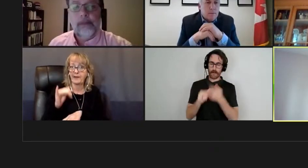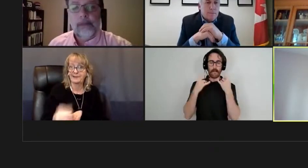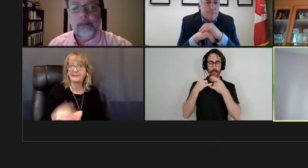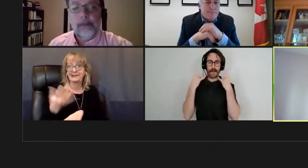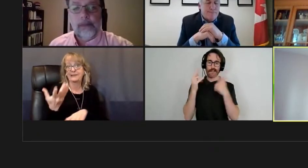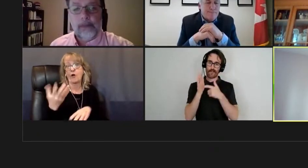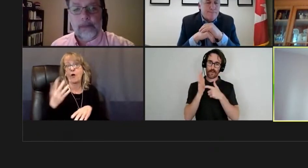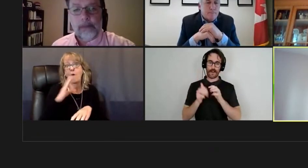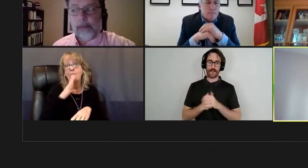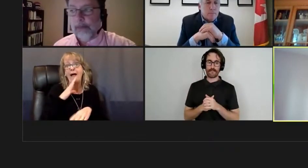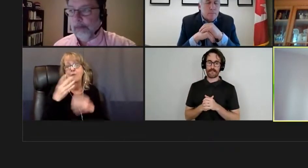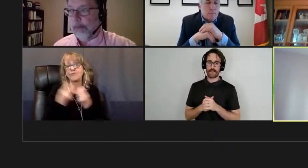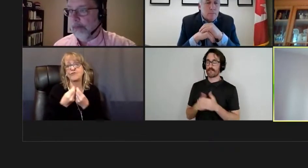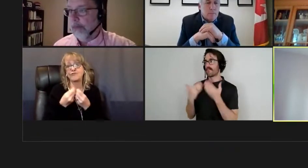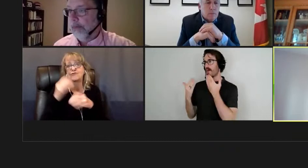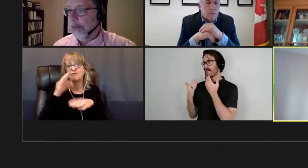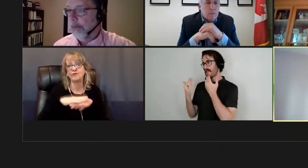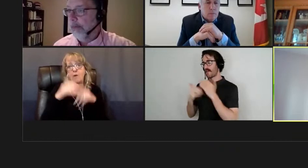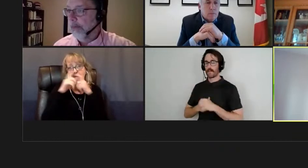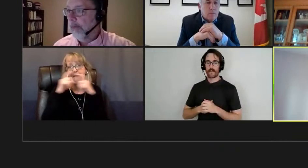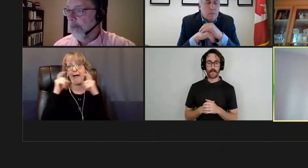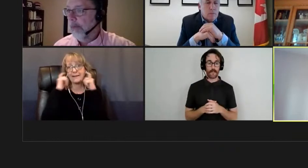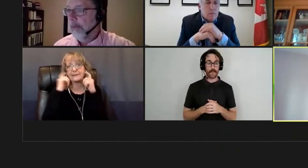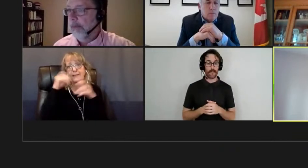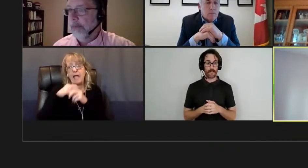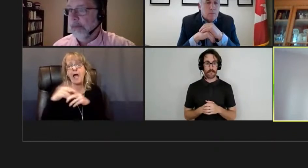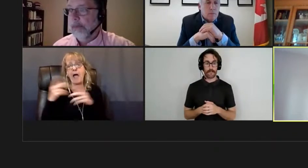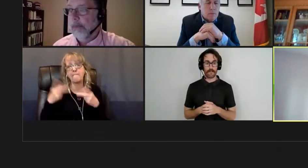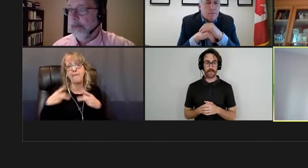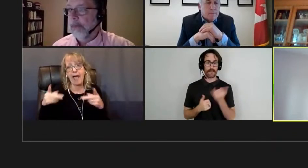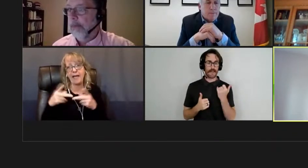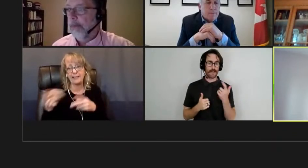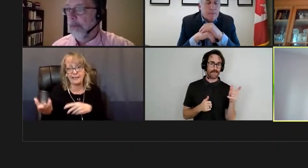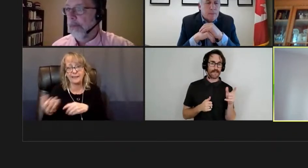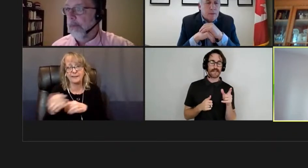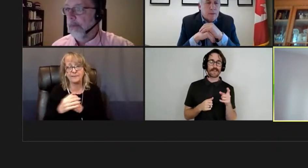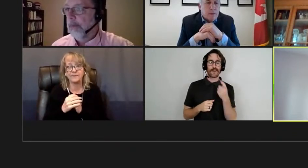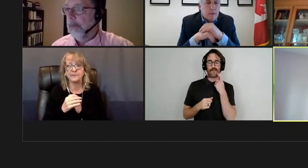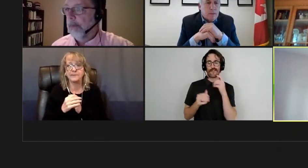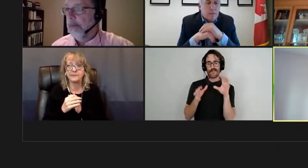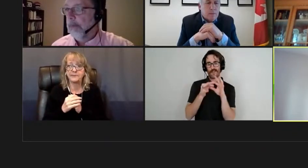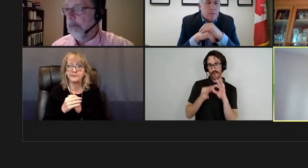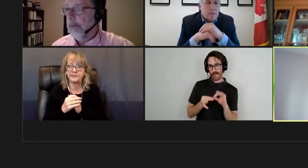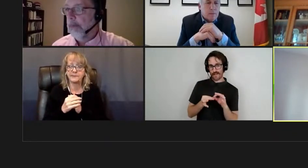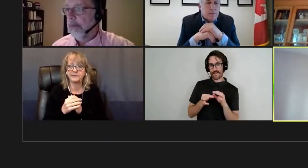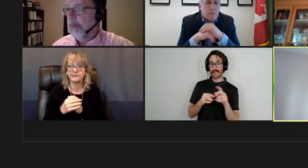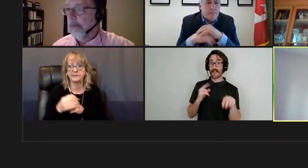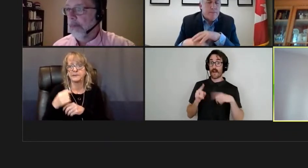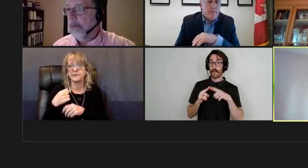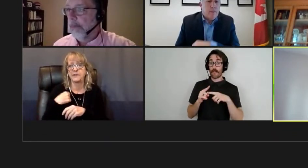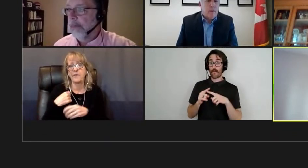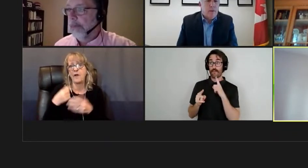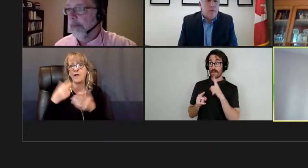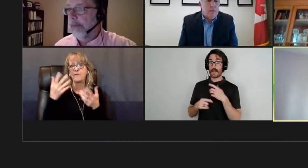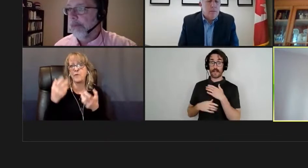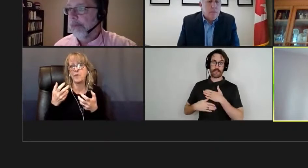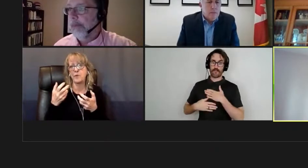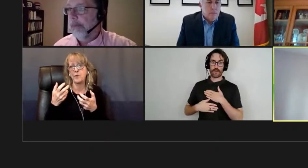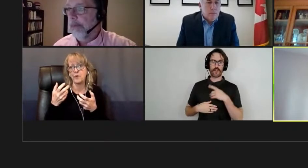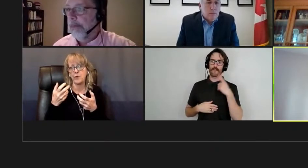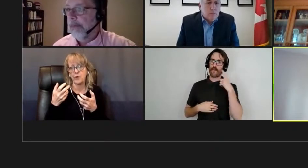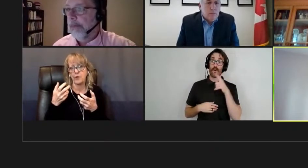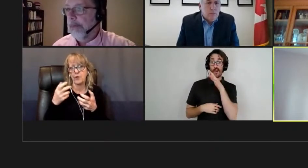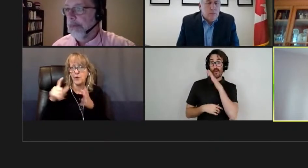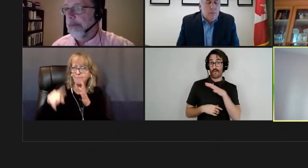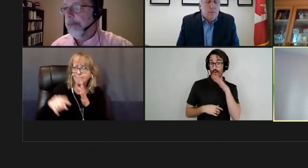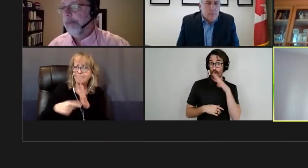great. Thank you. I wanted to echo Councillor DeRue's and Al Shantiri's comments about how appreciative our rural residents have been